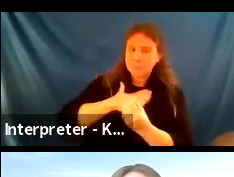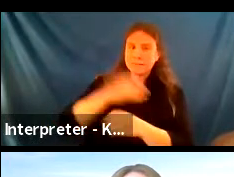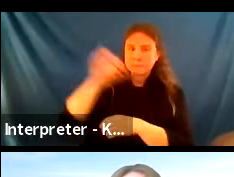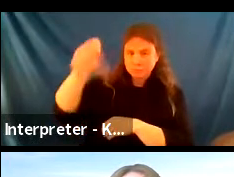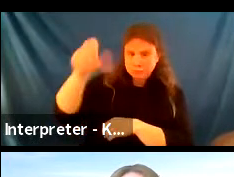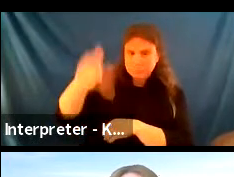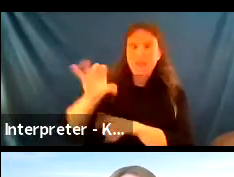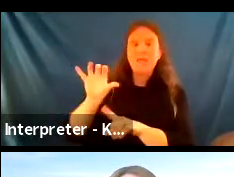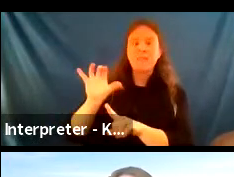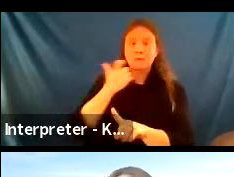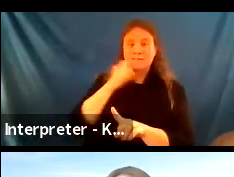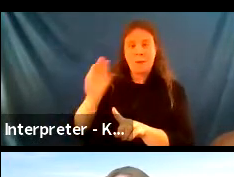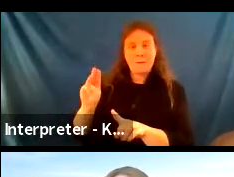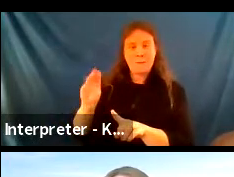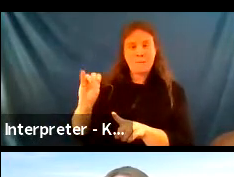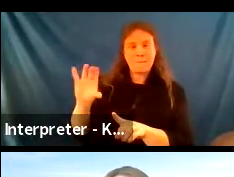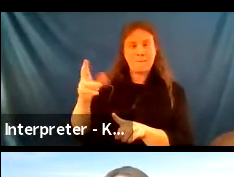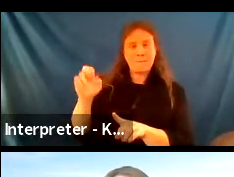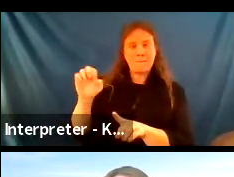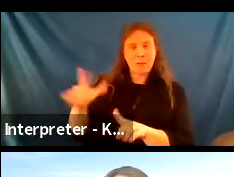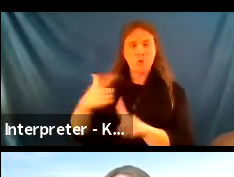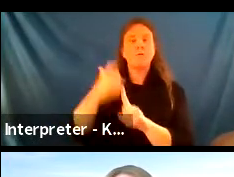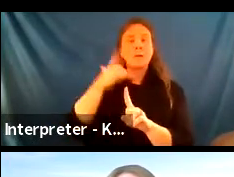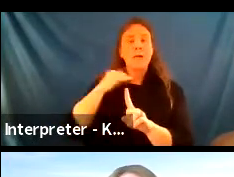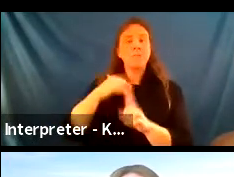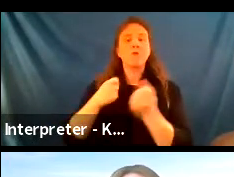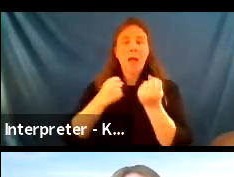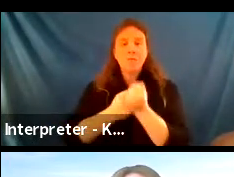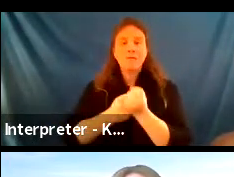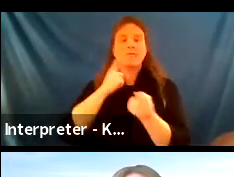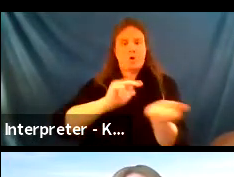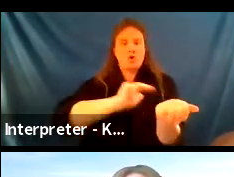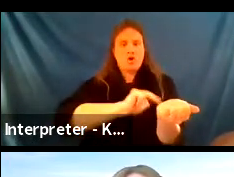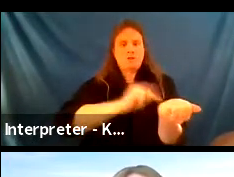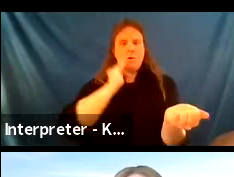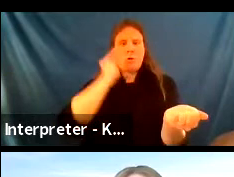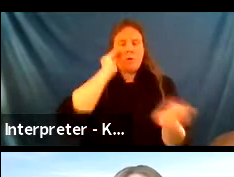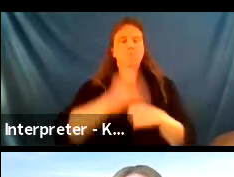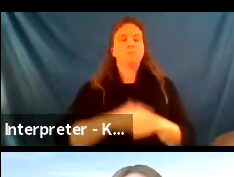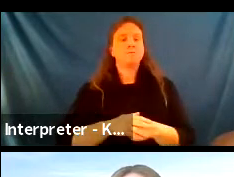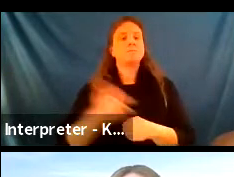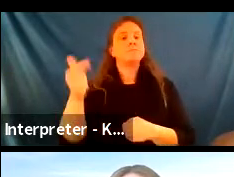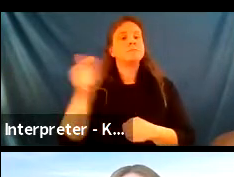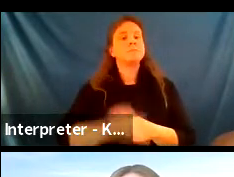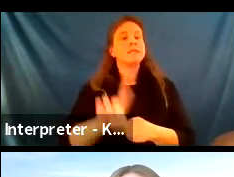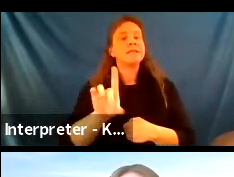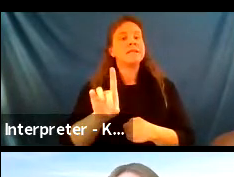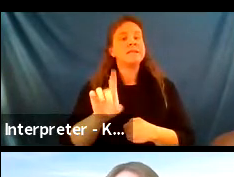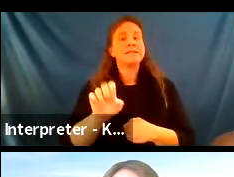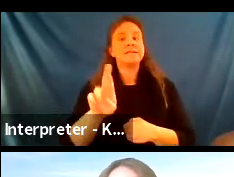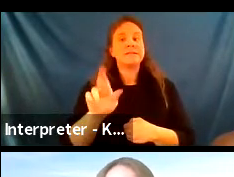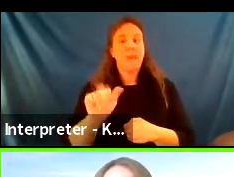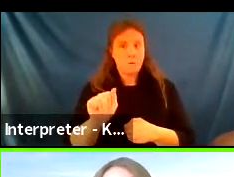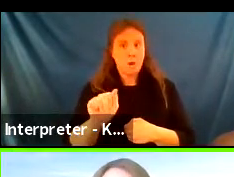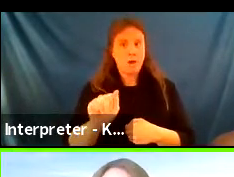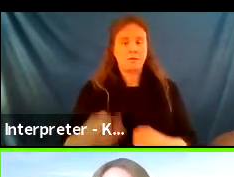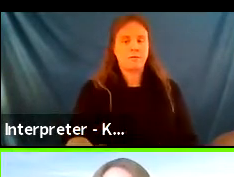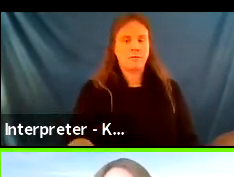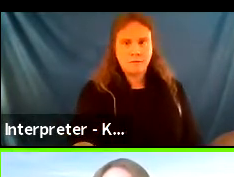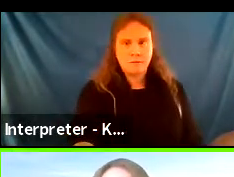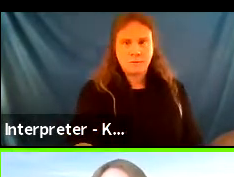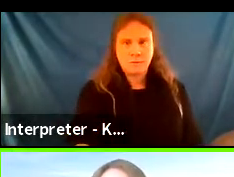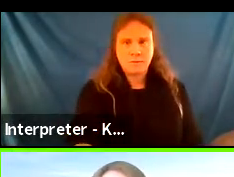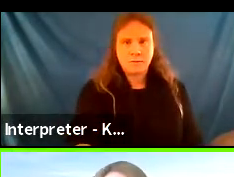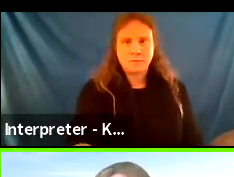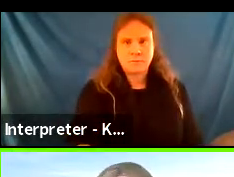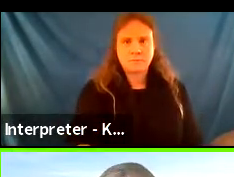California Advocates for Nursing Home Reform. Thanks, Mike. So let's go on to Deborah Shea. Deborah, introduce yourself. My name is Deborah Shade.